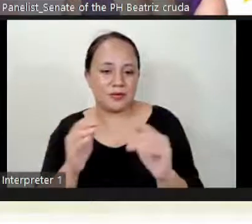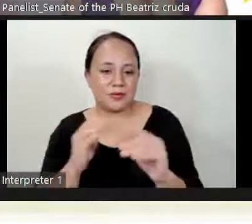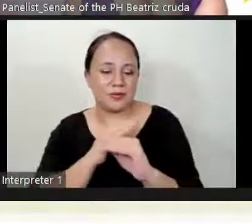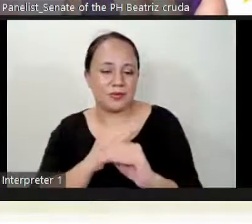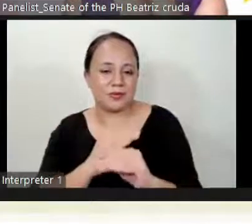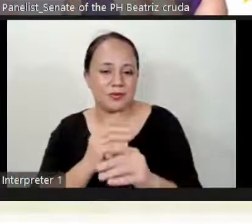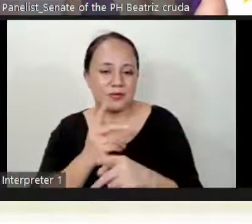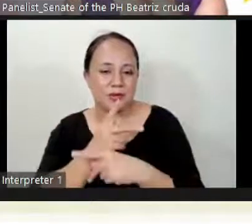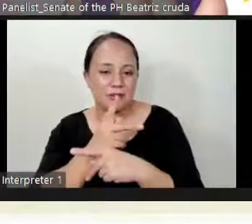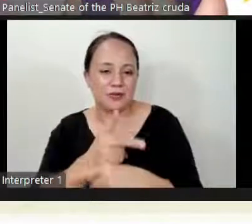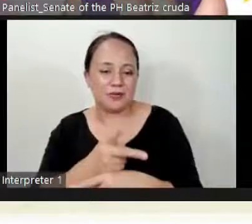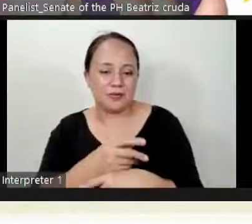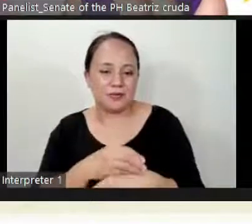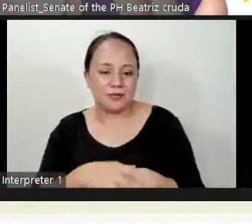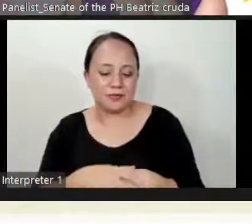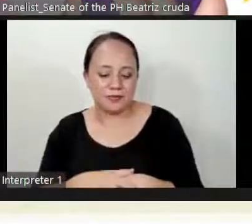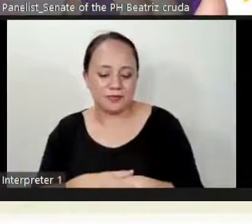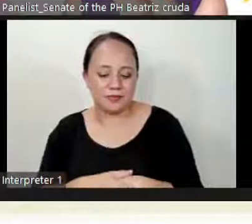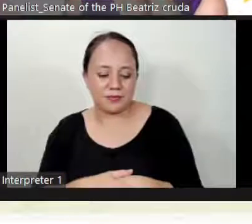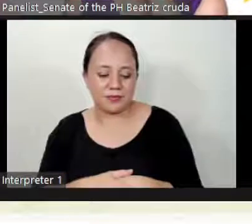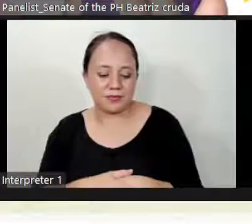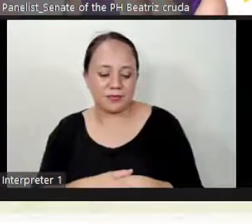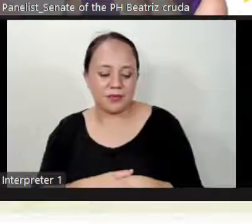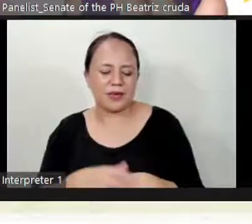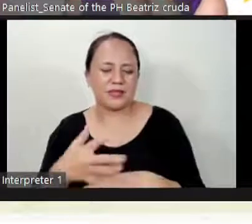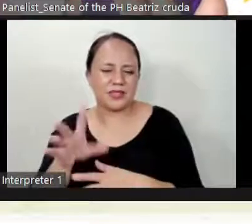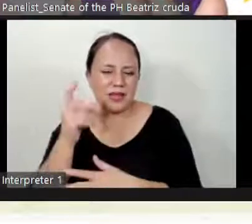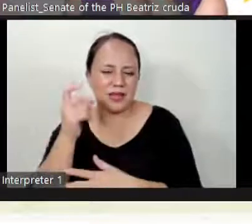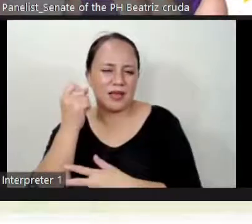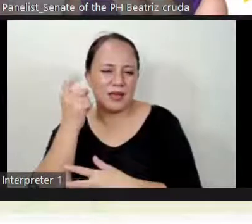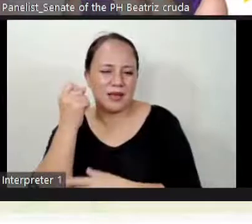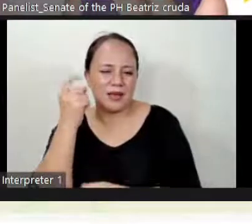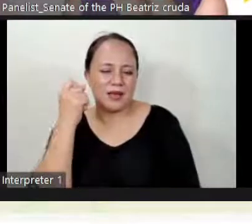care. We understand that